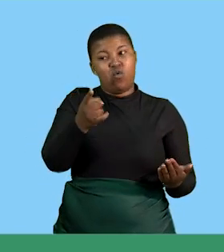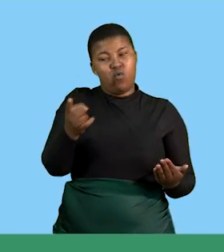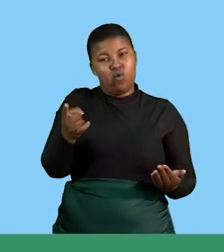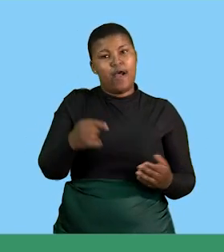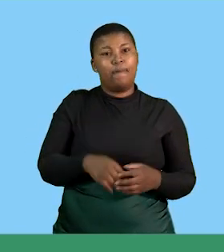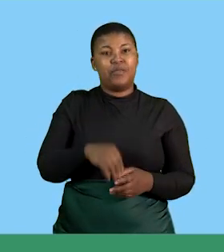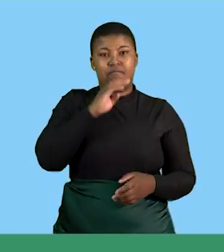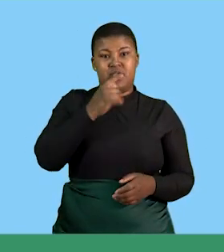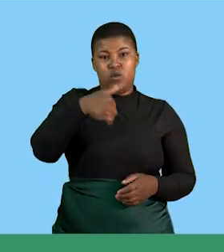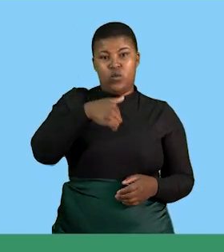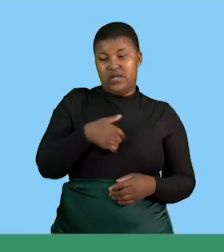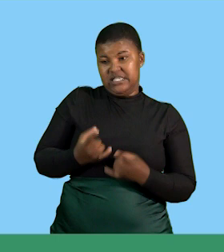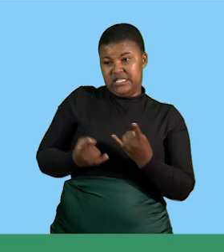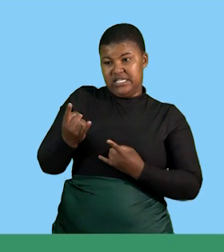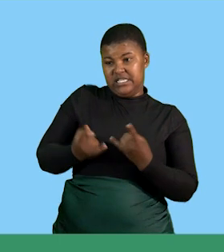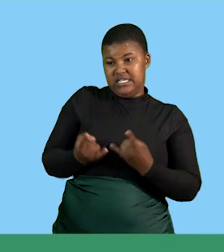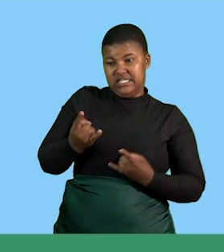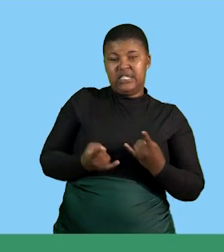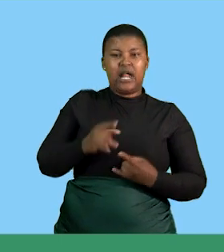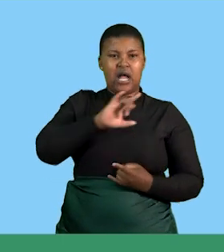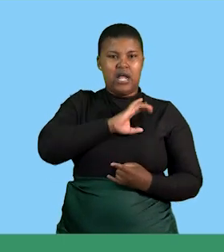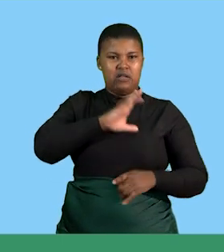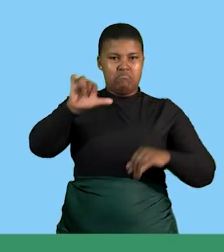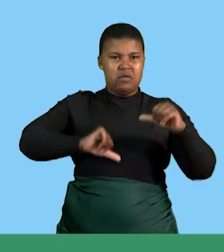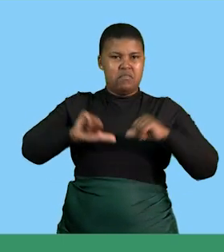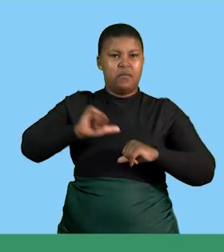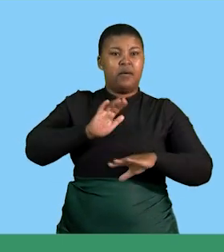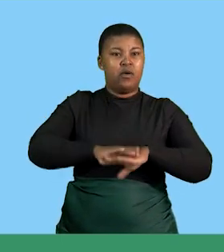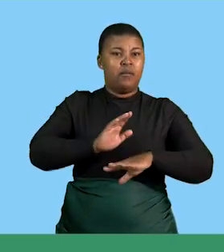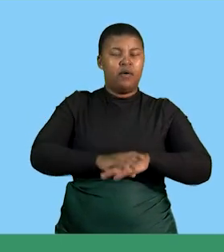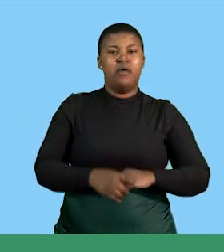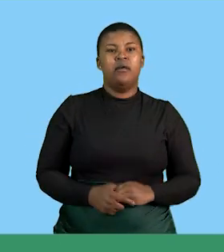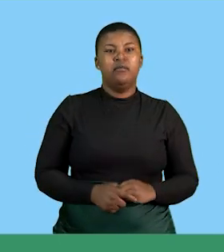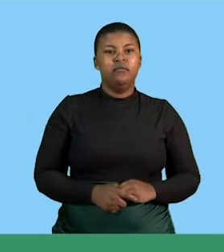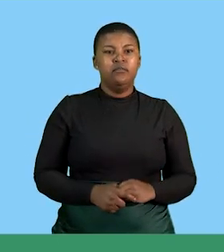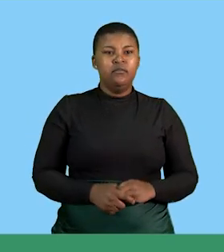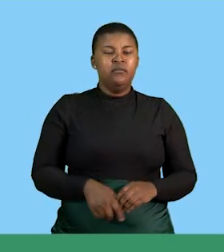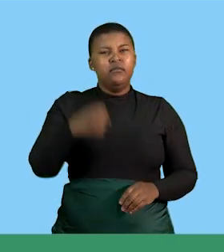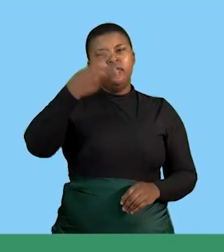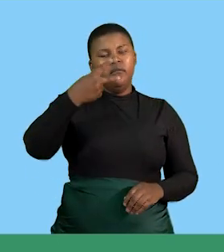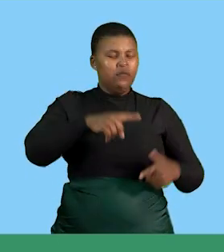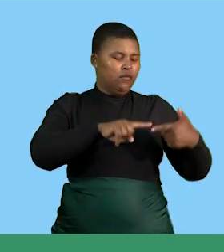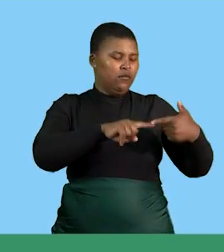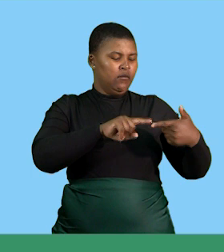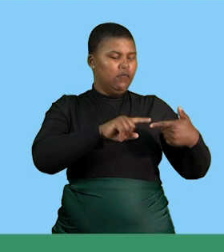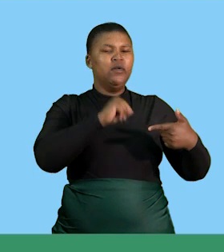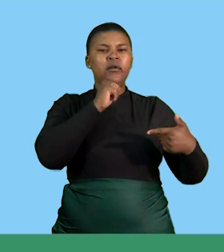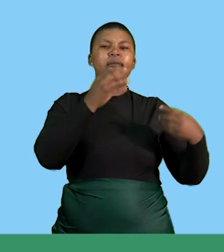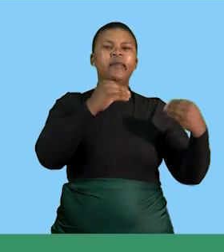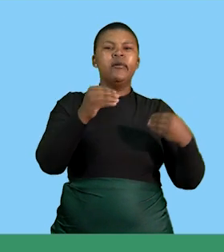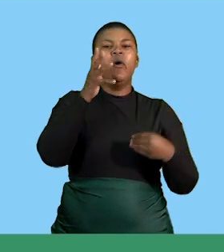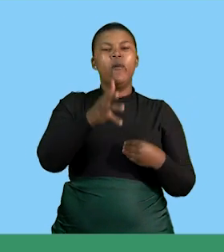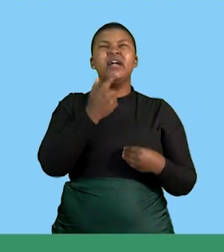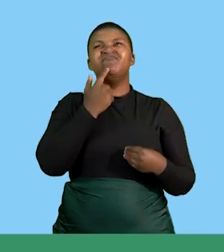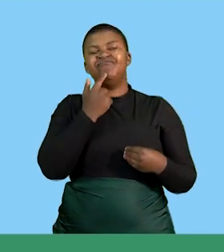can retain those consumers. So the second bullet addresses this fact where it states businesses will